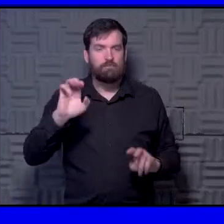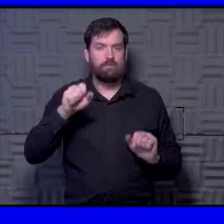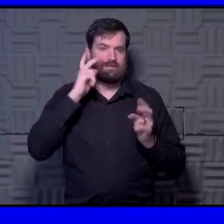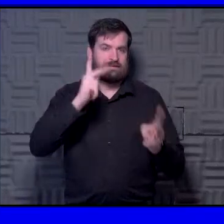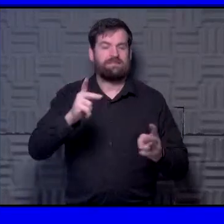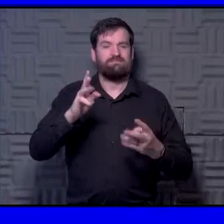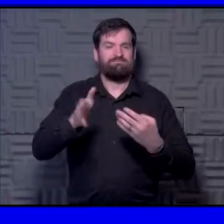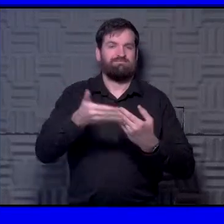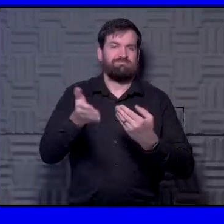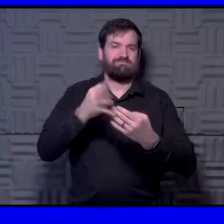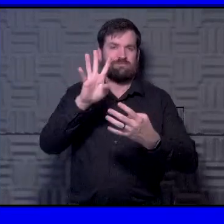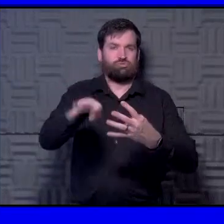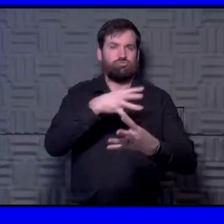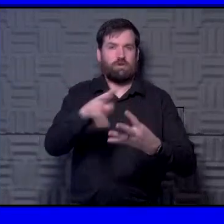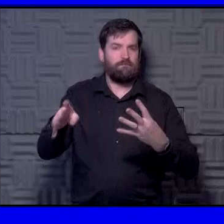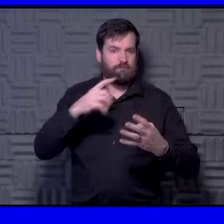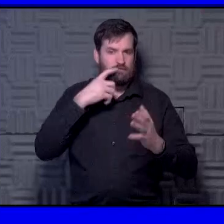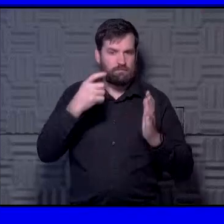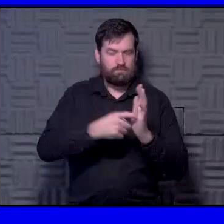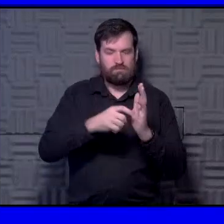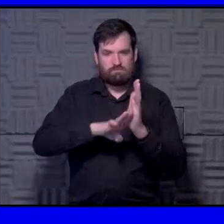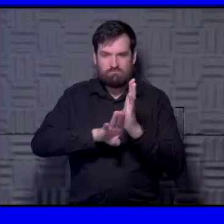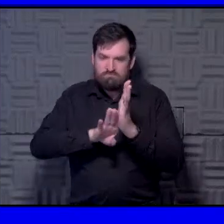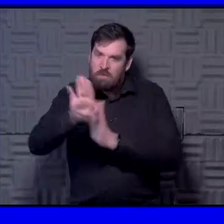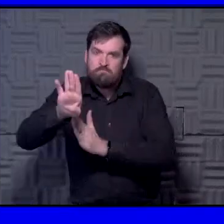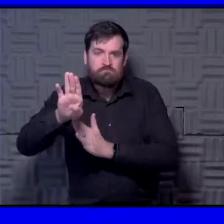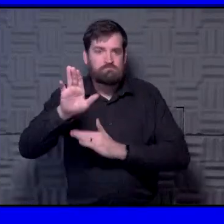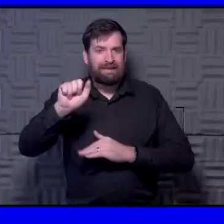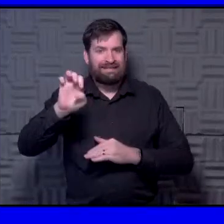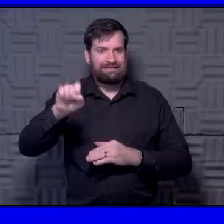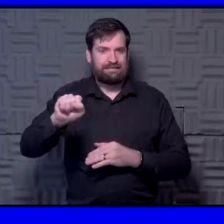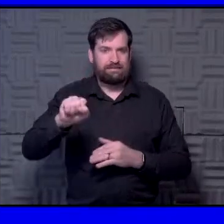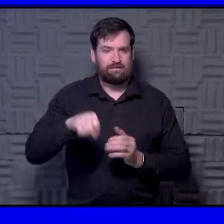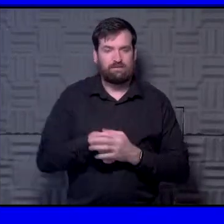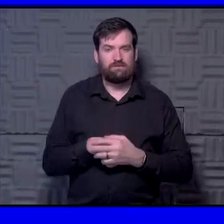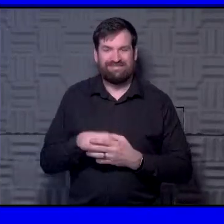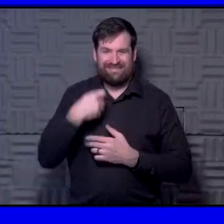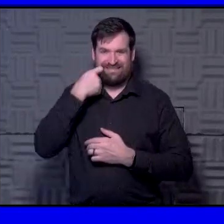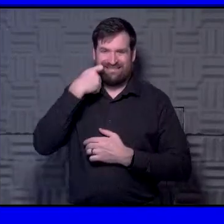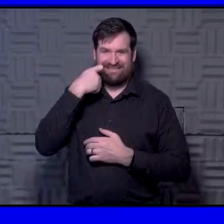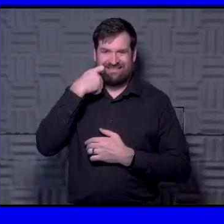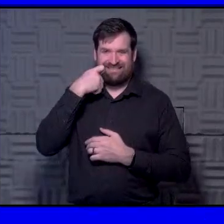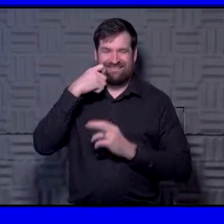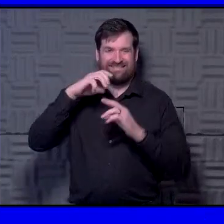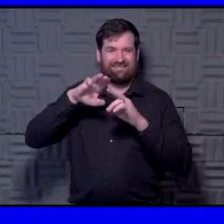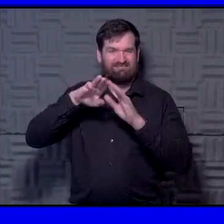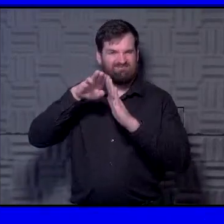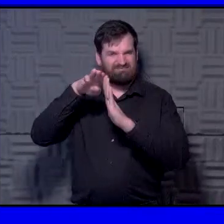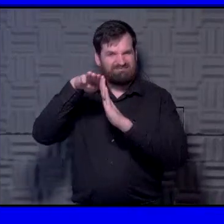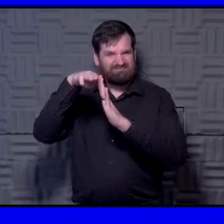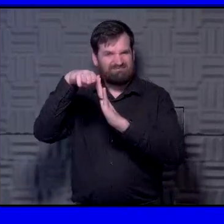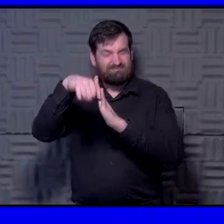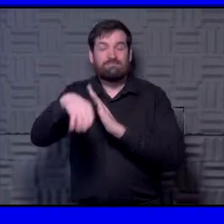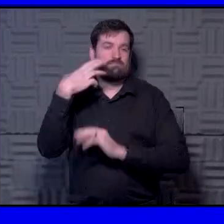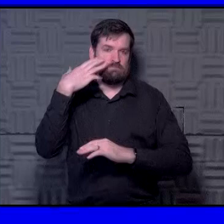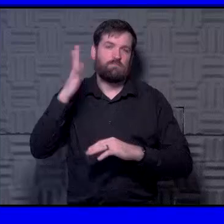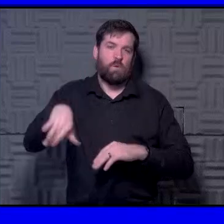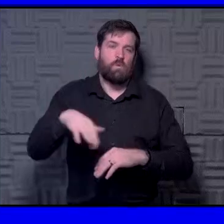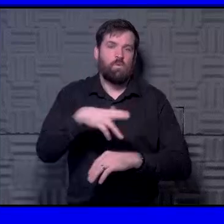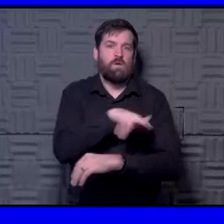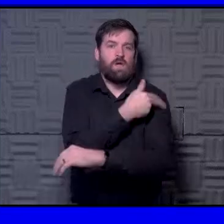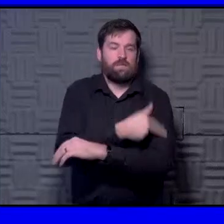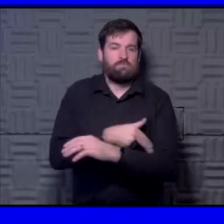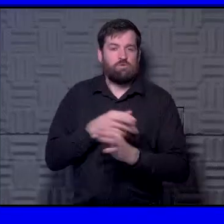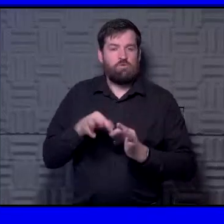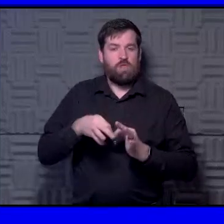that easy graph where you have the increase, the steep increase in cases. And only recently has it started to come down. Well, we know that hospitalizations